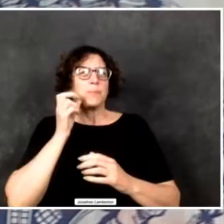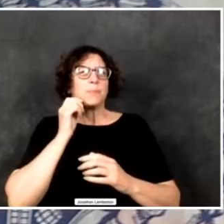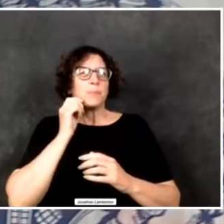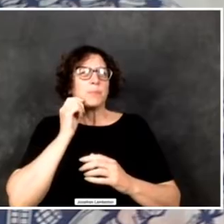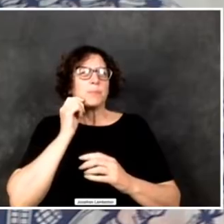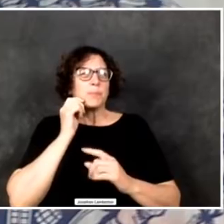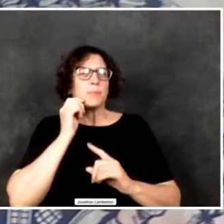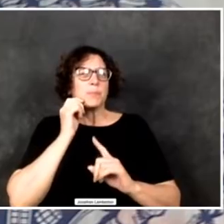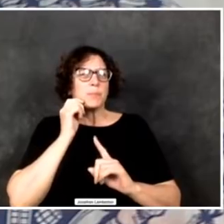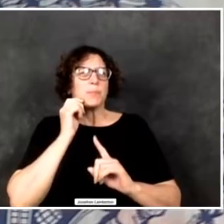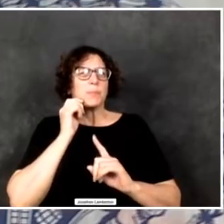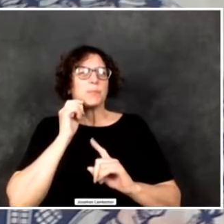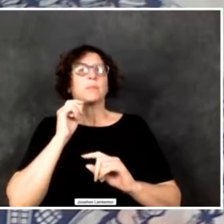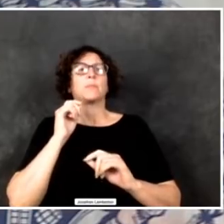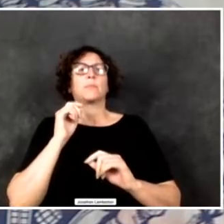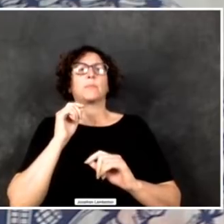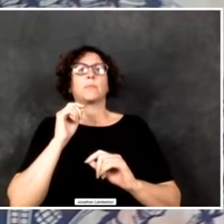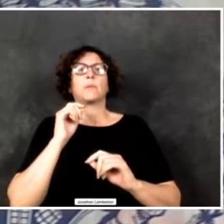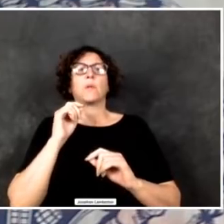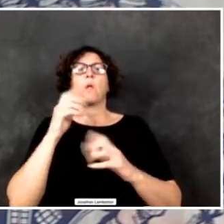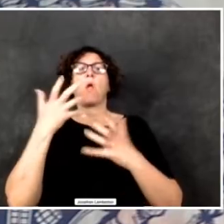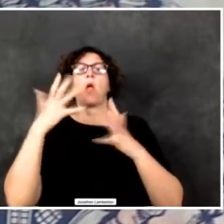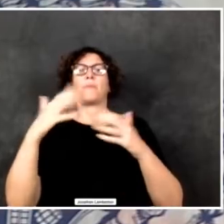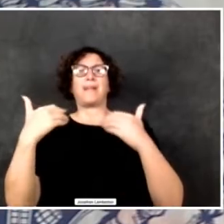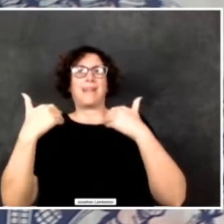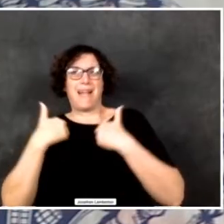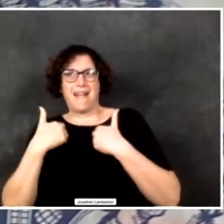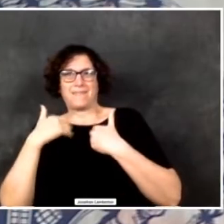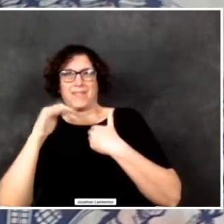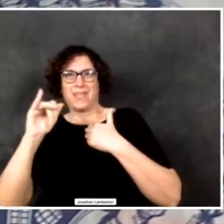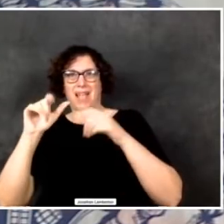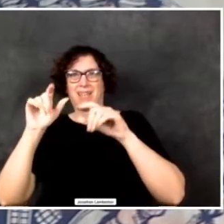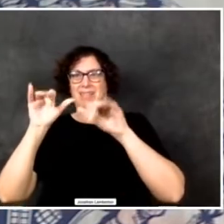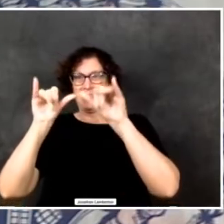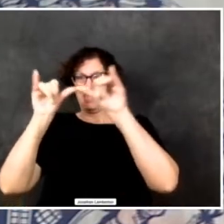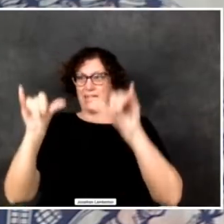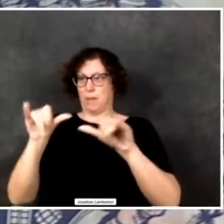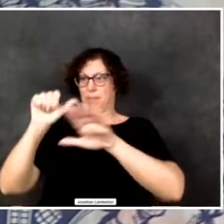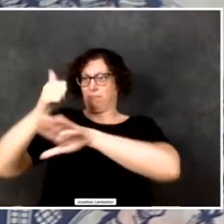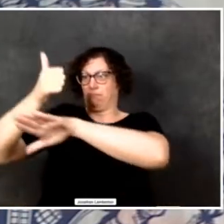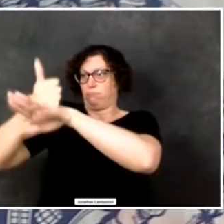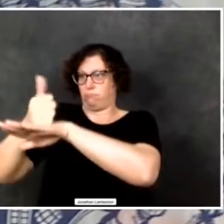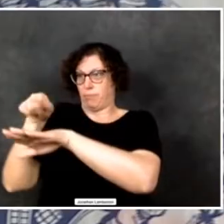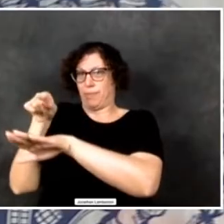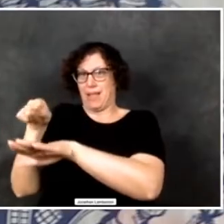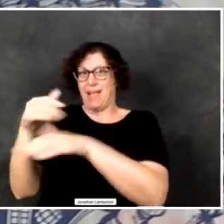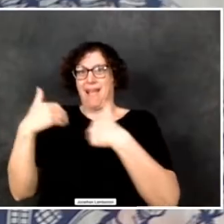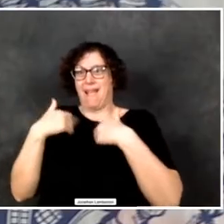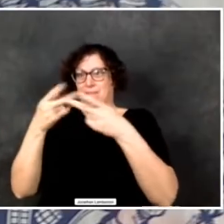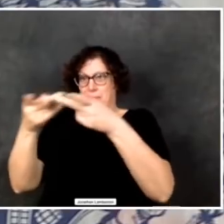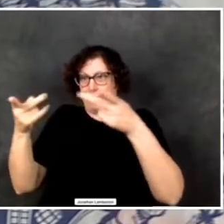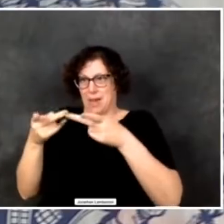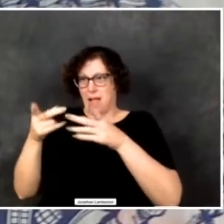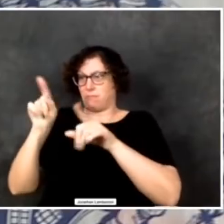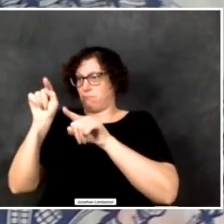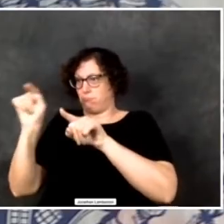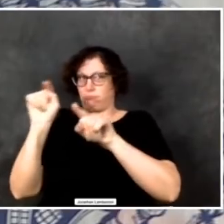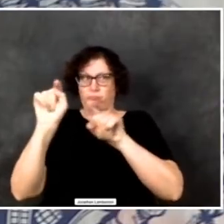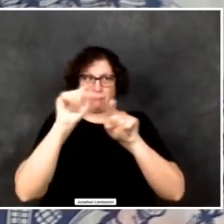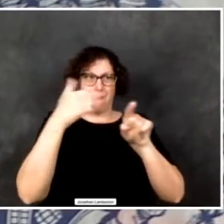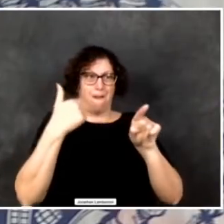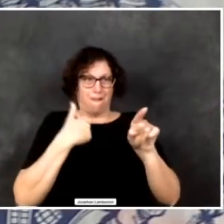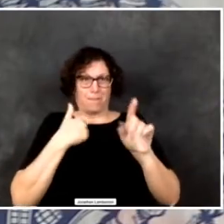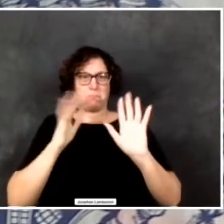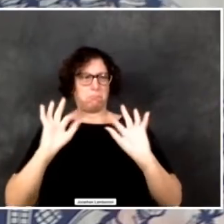possibilities are in place now? When we talk about waiting for the federal government and having these ongoing conversations, that's one thing, I understand. But what's in place now in terms of the supplies,